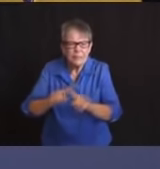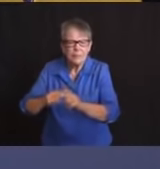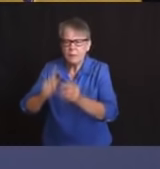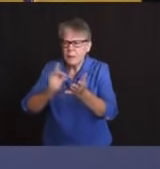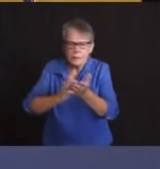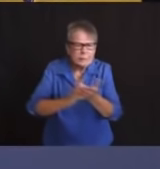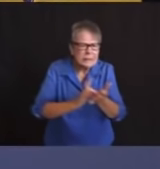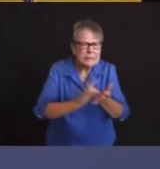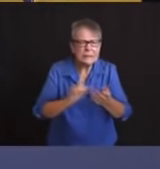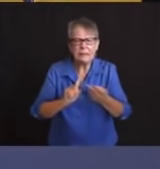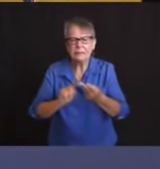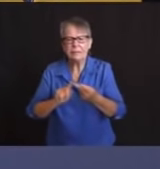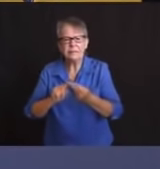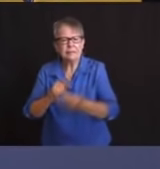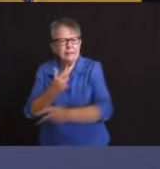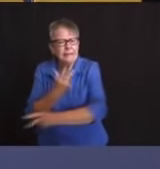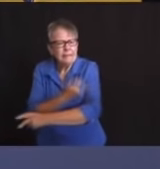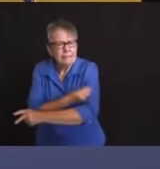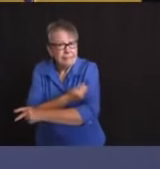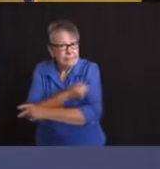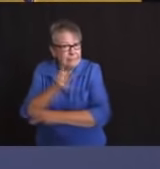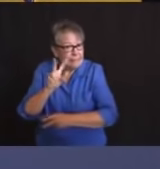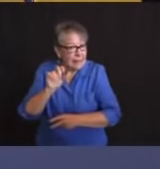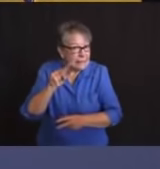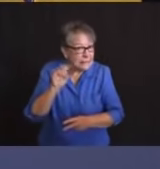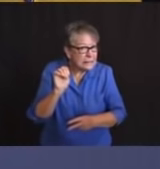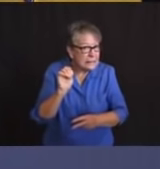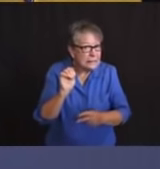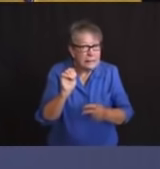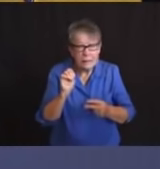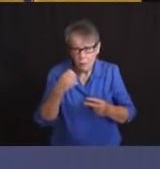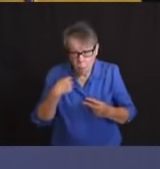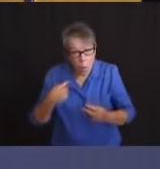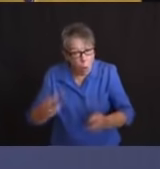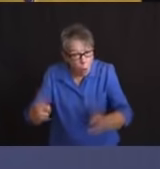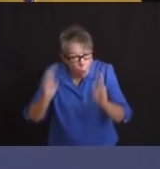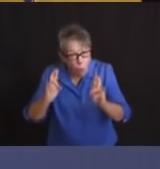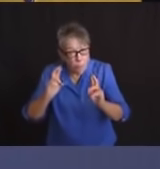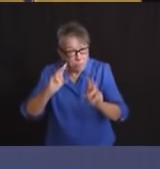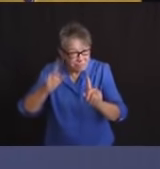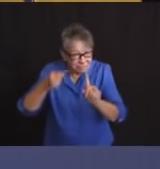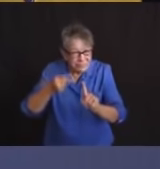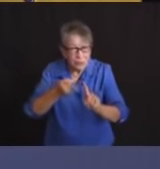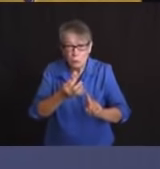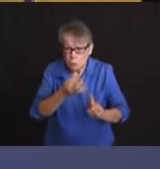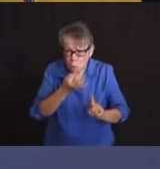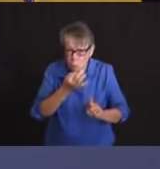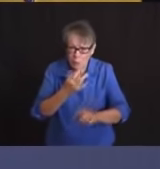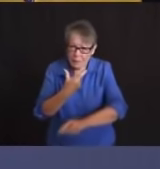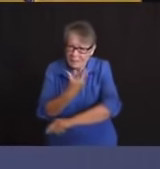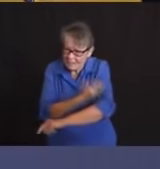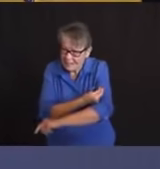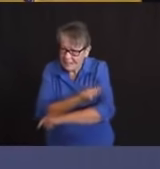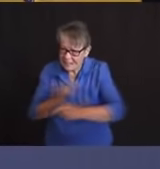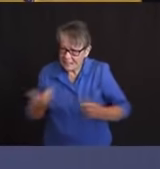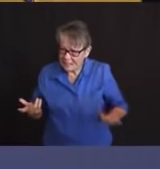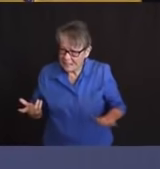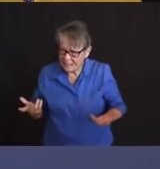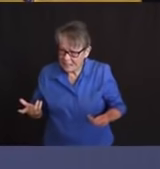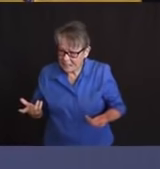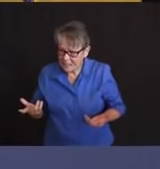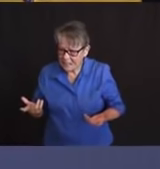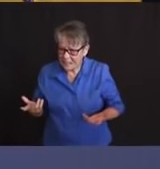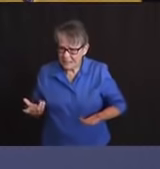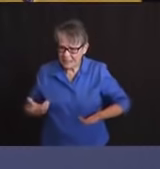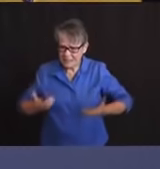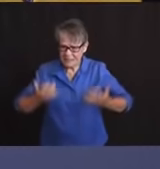better place. Thank you. Are you good, sir? Okay. Well, Alex will do you, and then we'll come down to Carly and I guess go across.